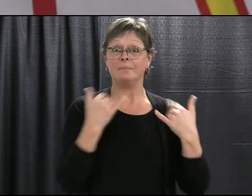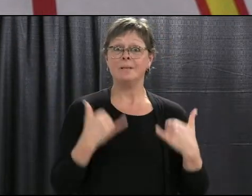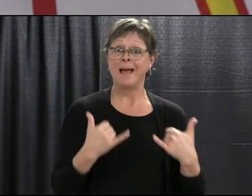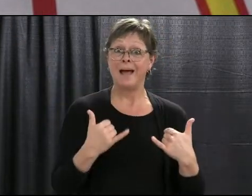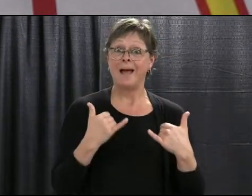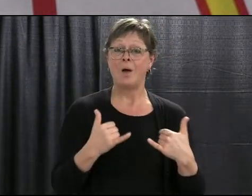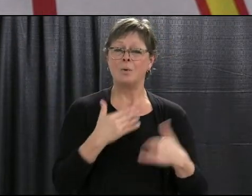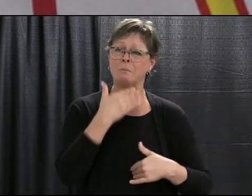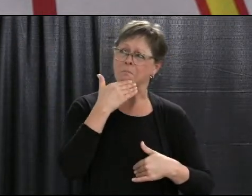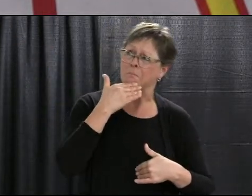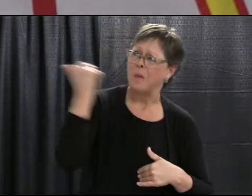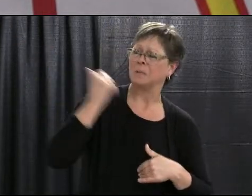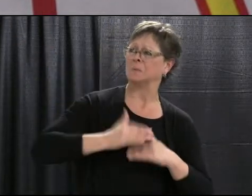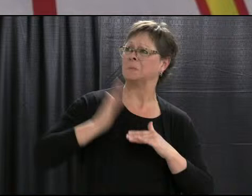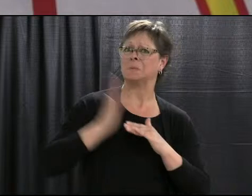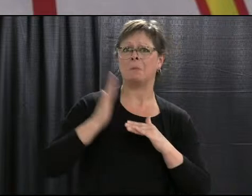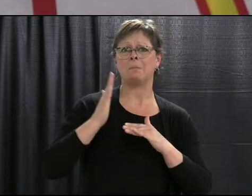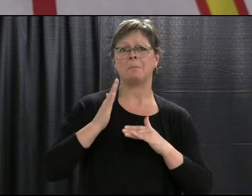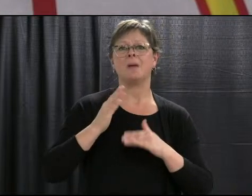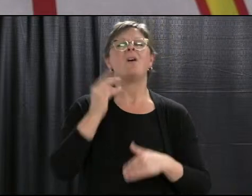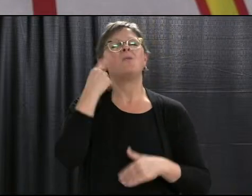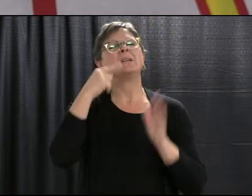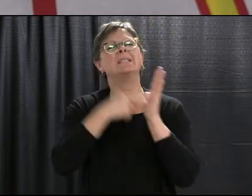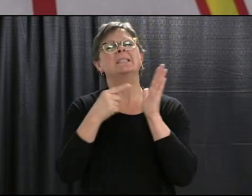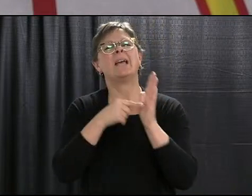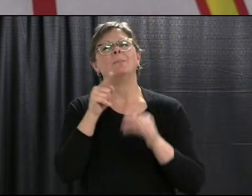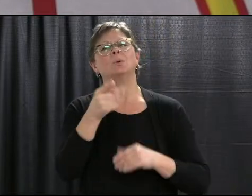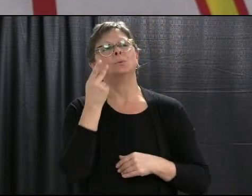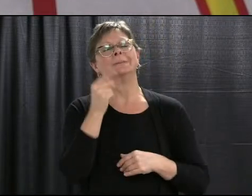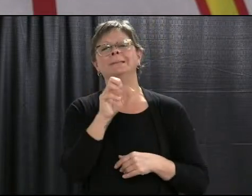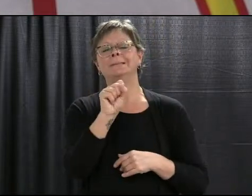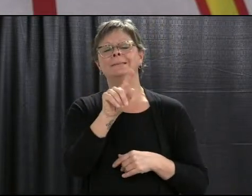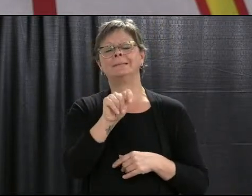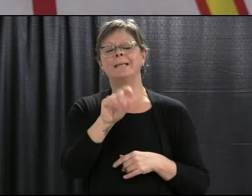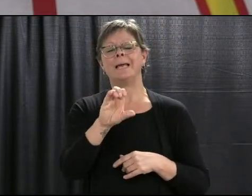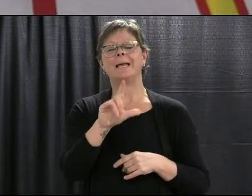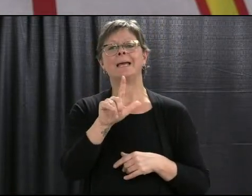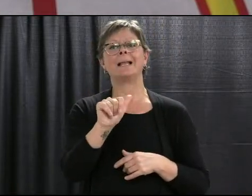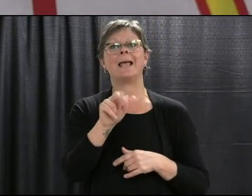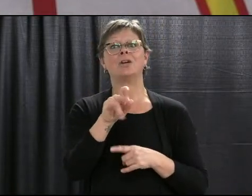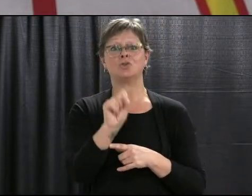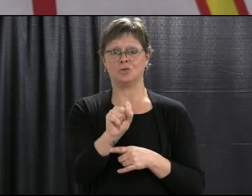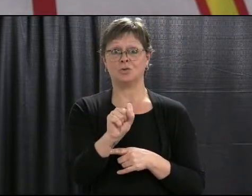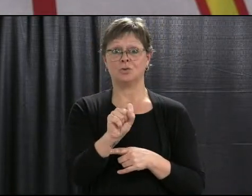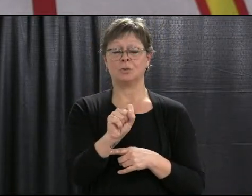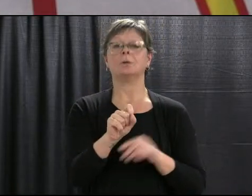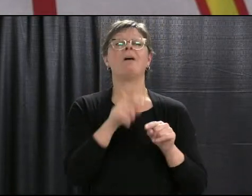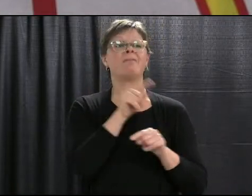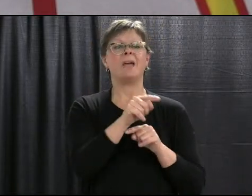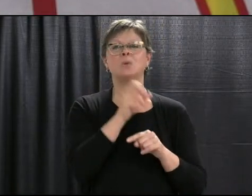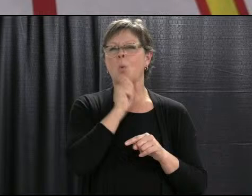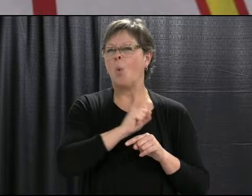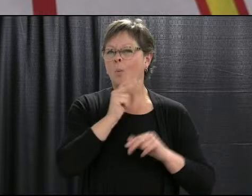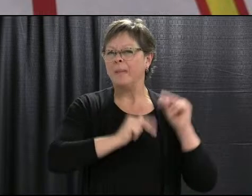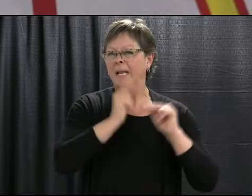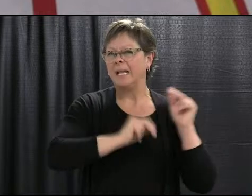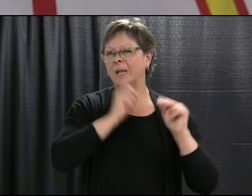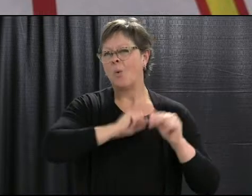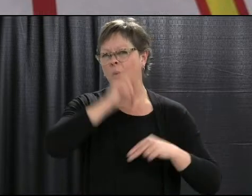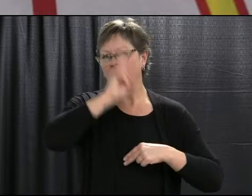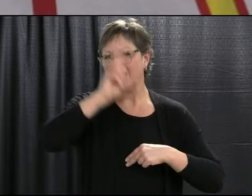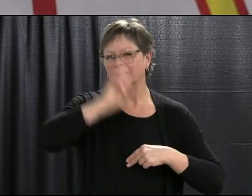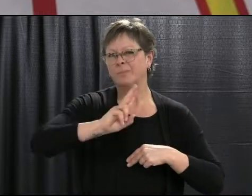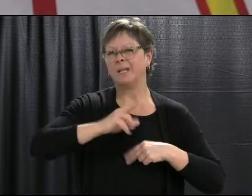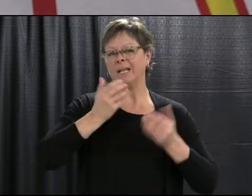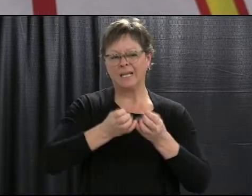no different when you look at St. Clair's, for example. It's difficult to recruit to St. Clair's because it's an old facility that with